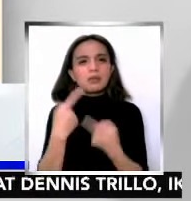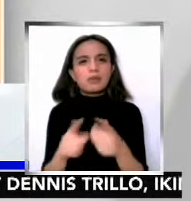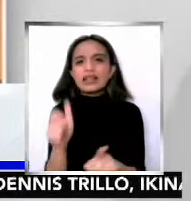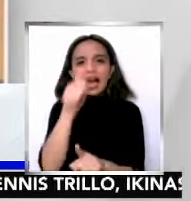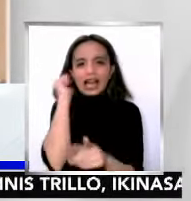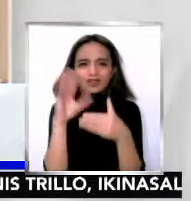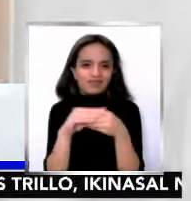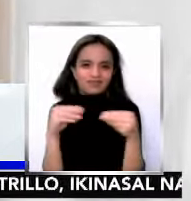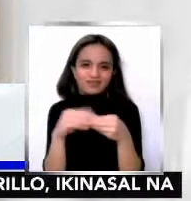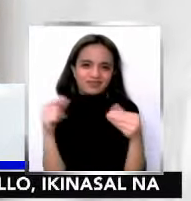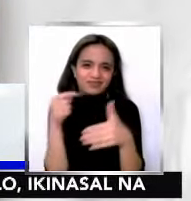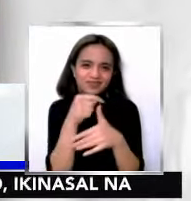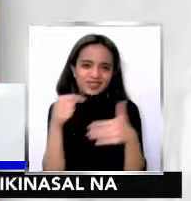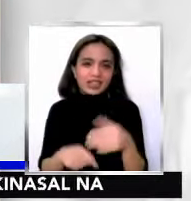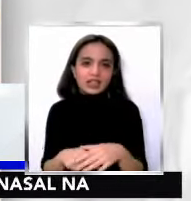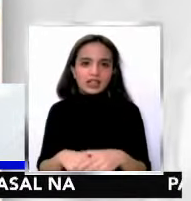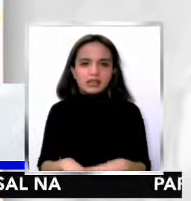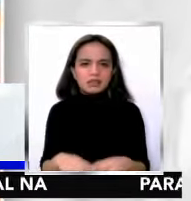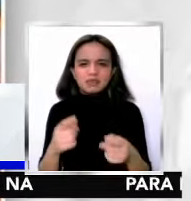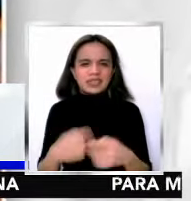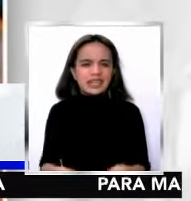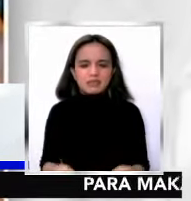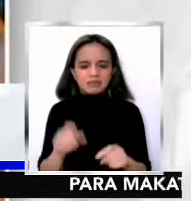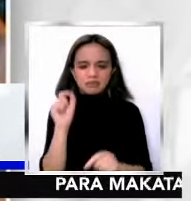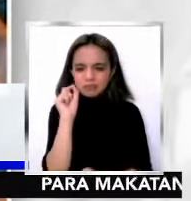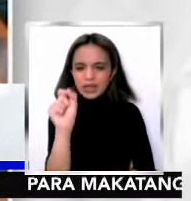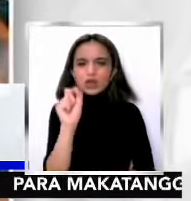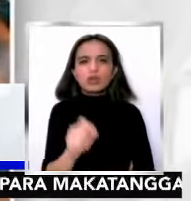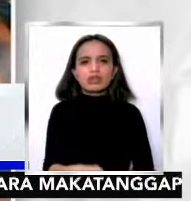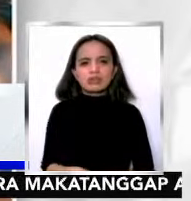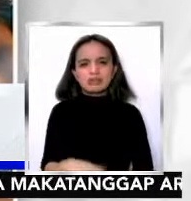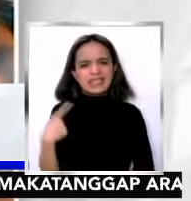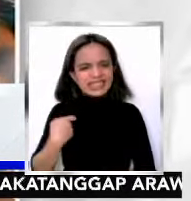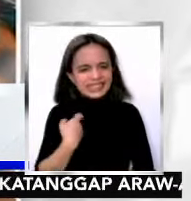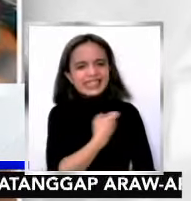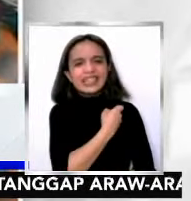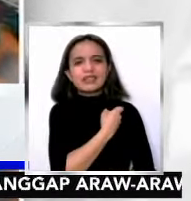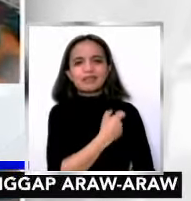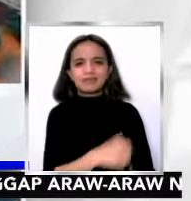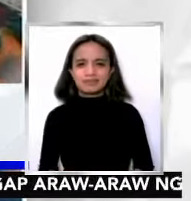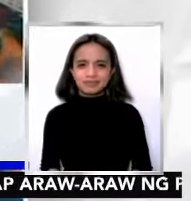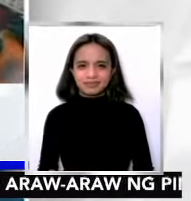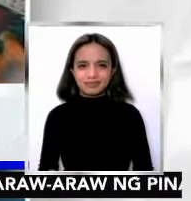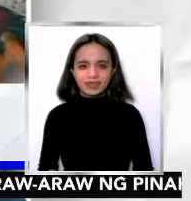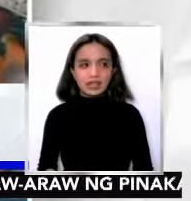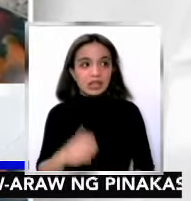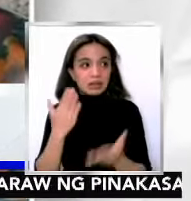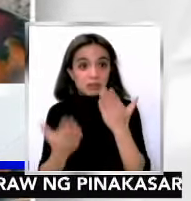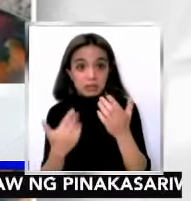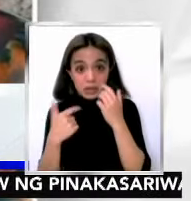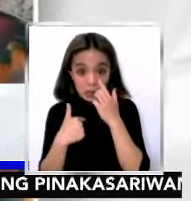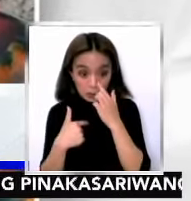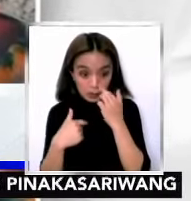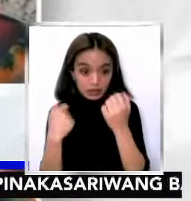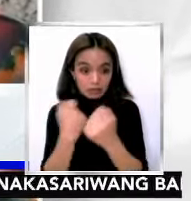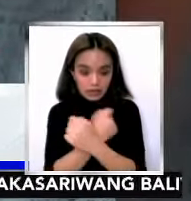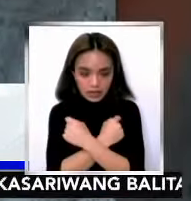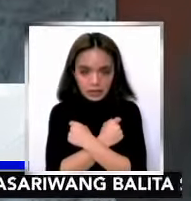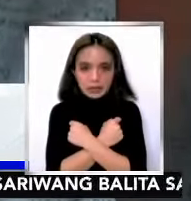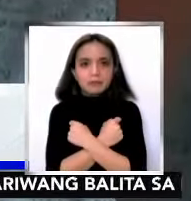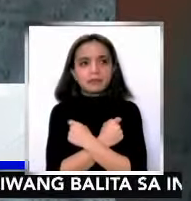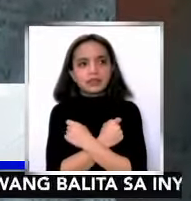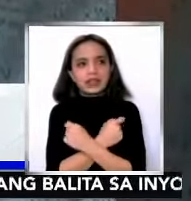ang detalye, basta mapait, period. Maaring nagmahal ako ng